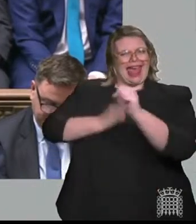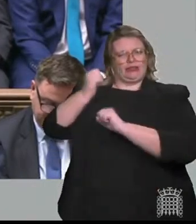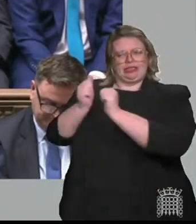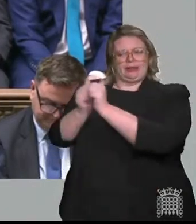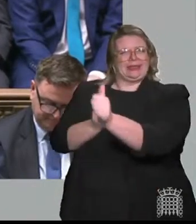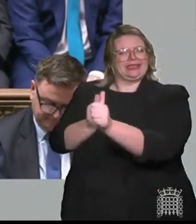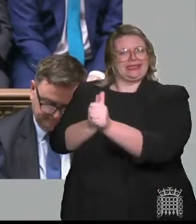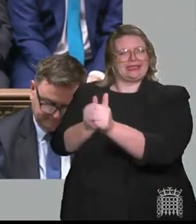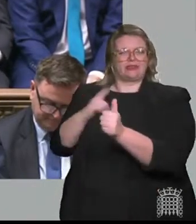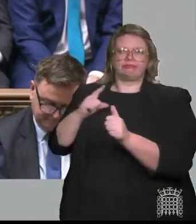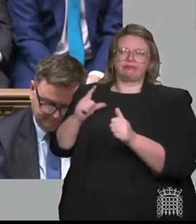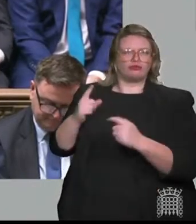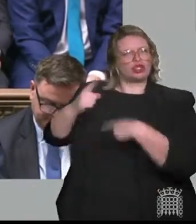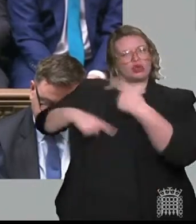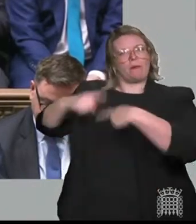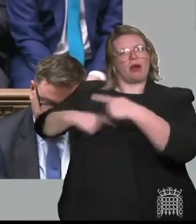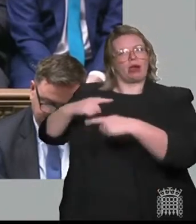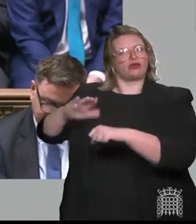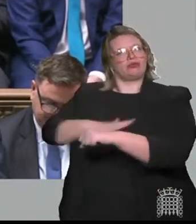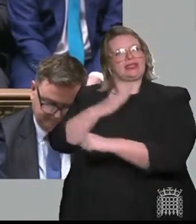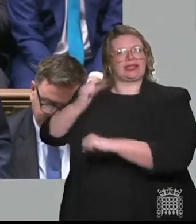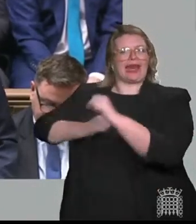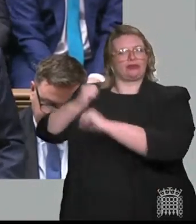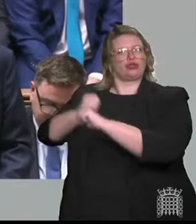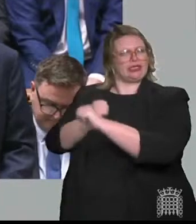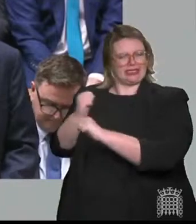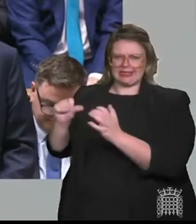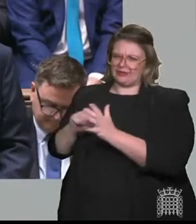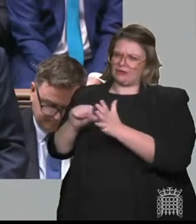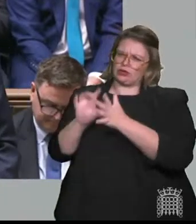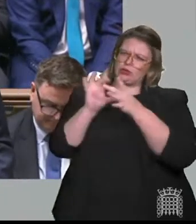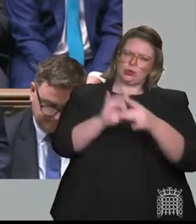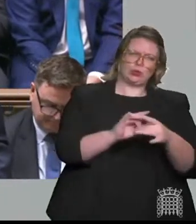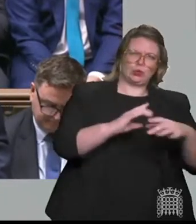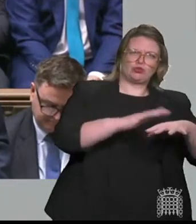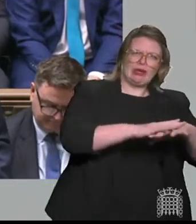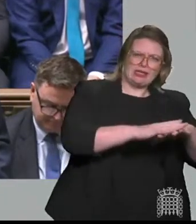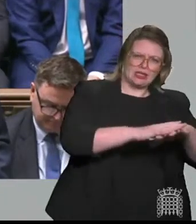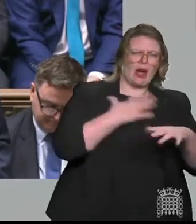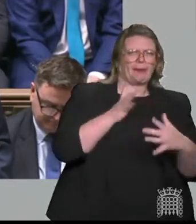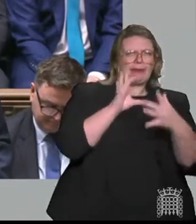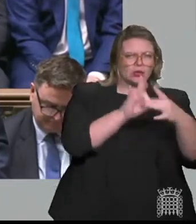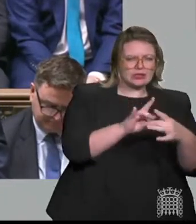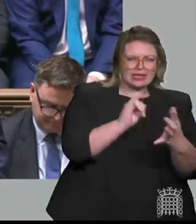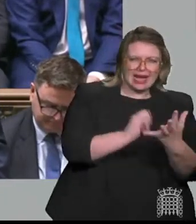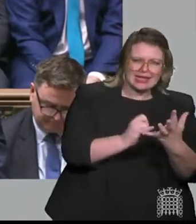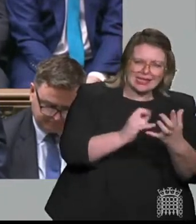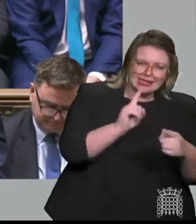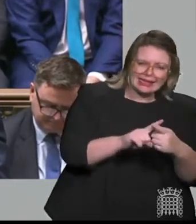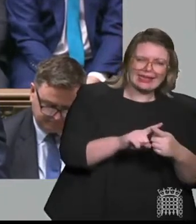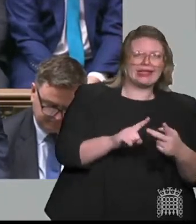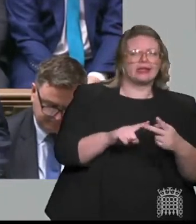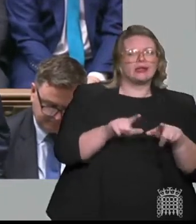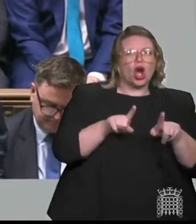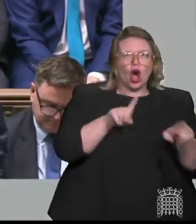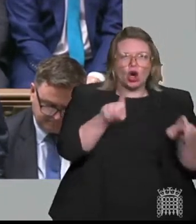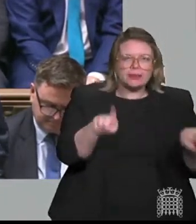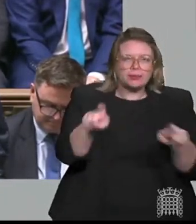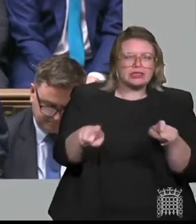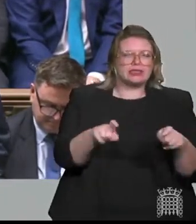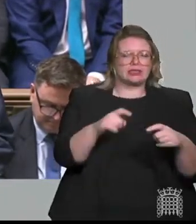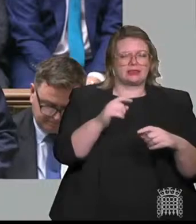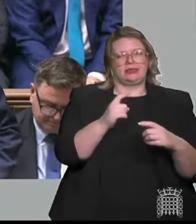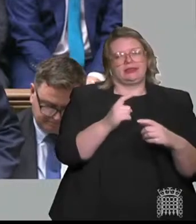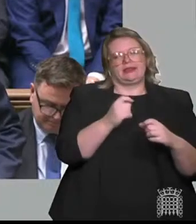grid. So after talking to businesses such as National Grid, Octopus Energy and SSE, we today publish our full response to the